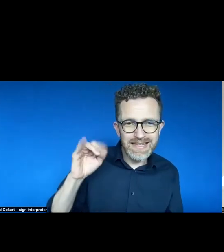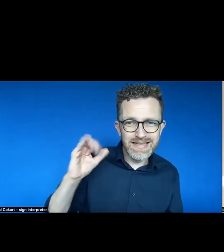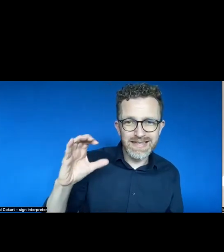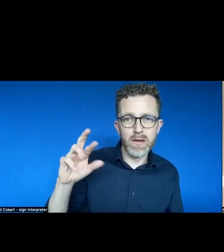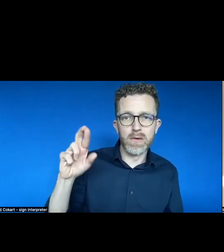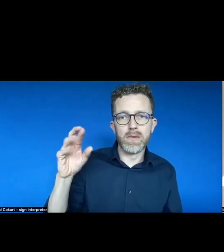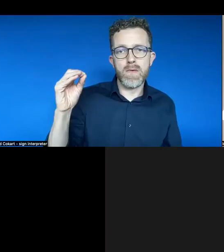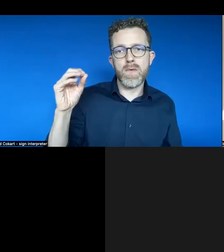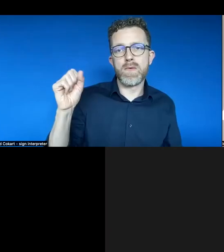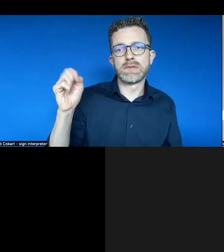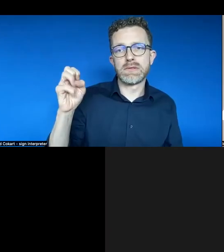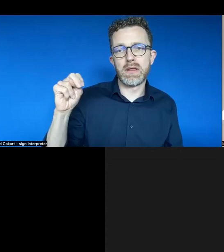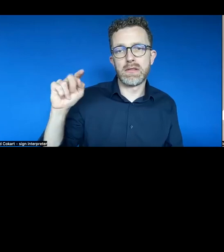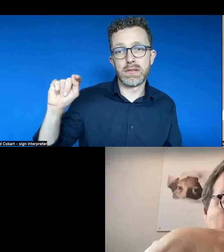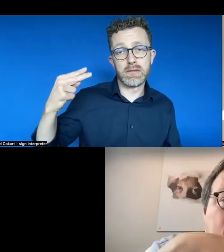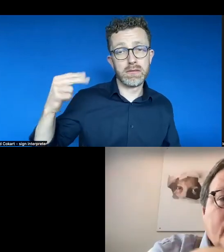floor is yours.